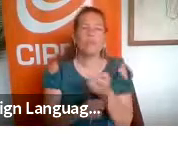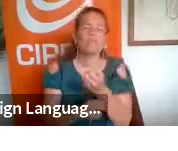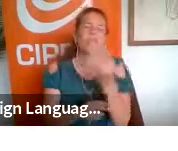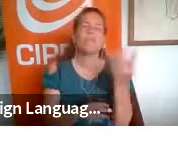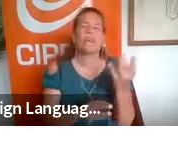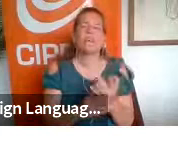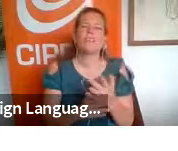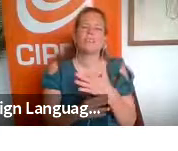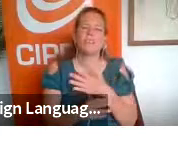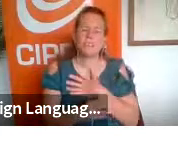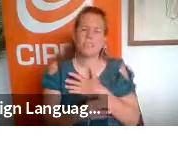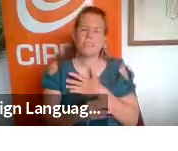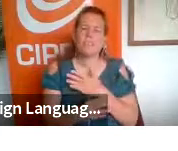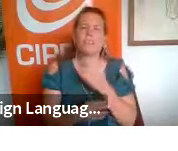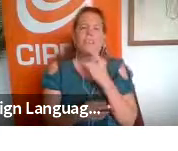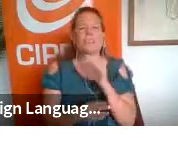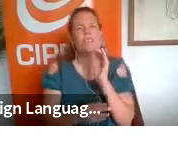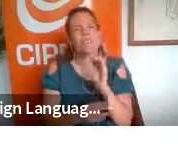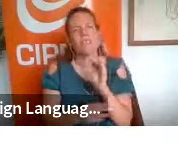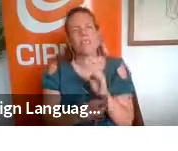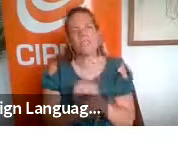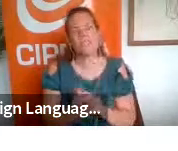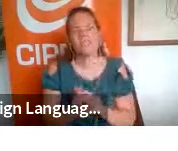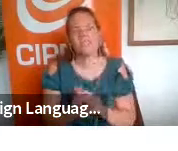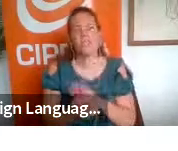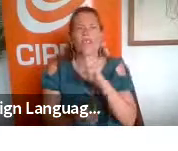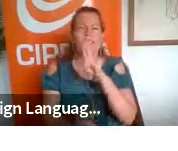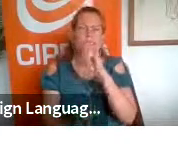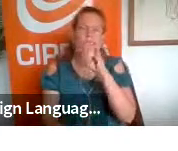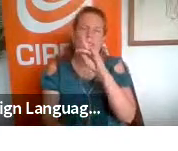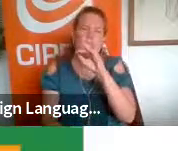to visit the URL. So that's reporty.africa.